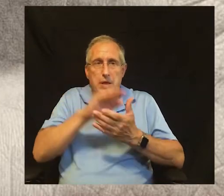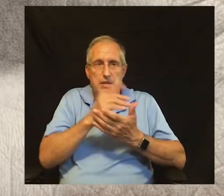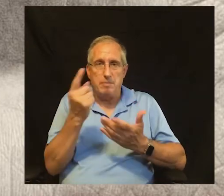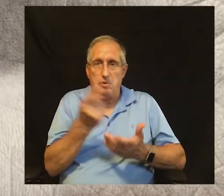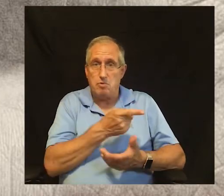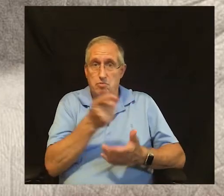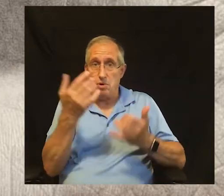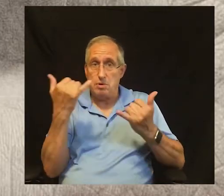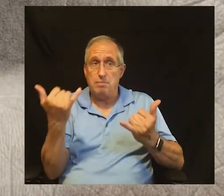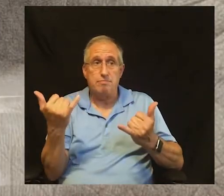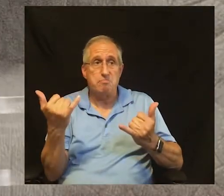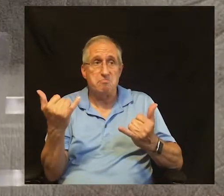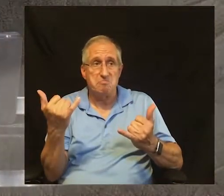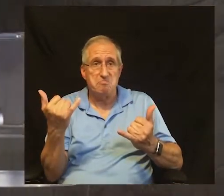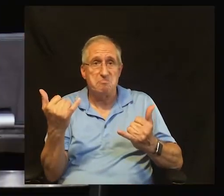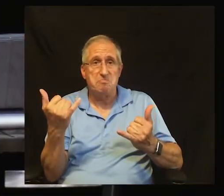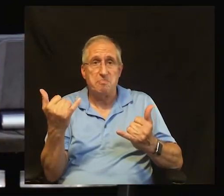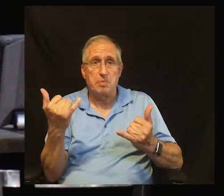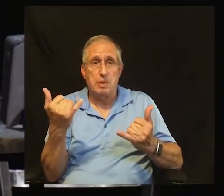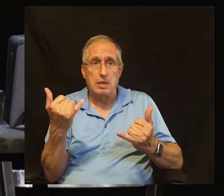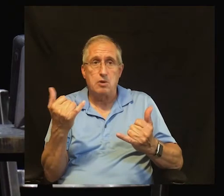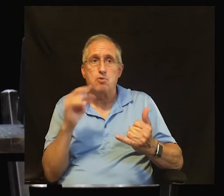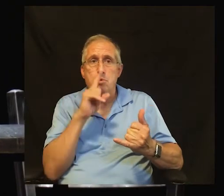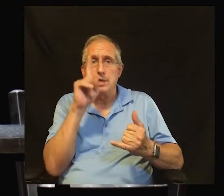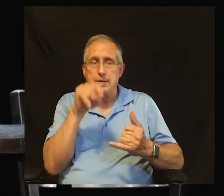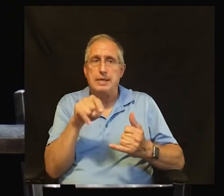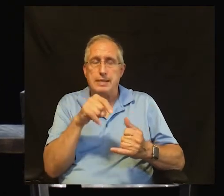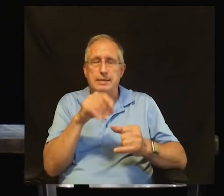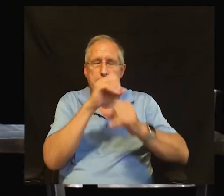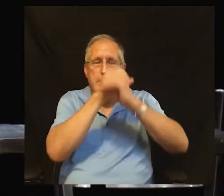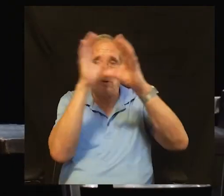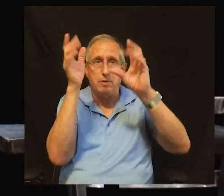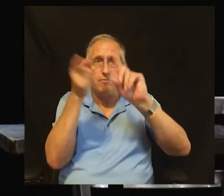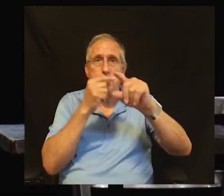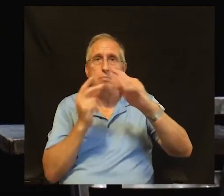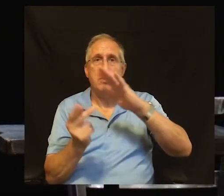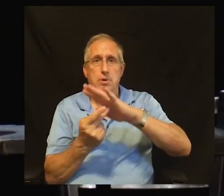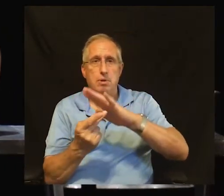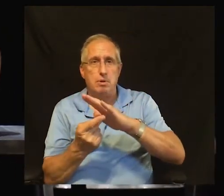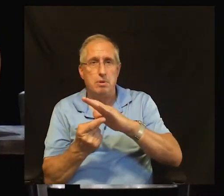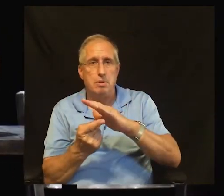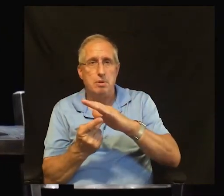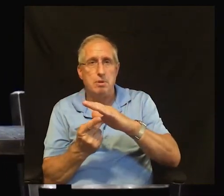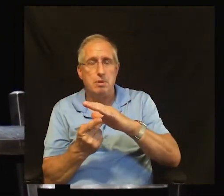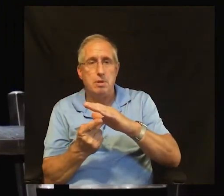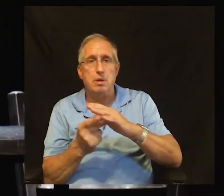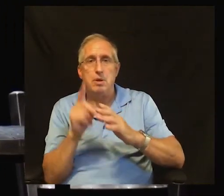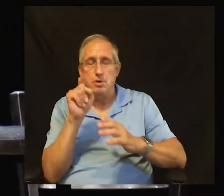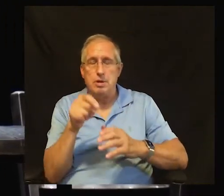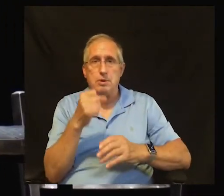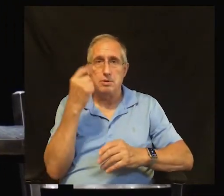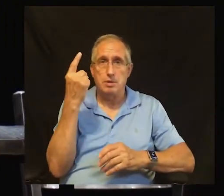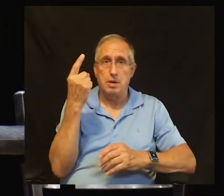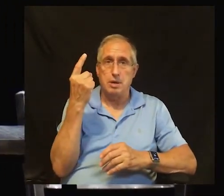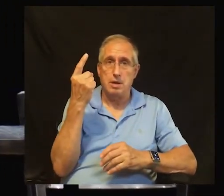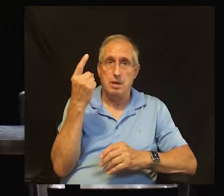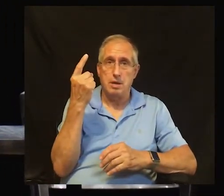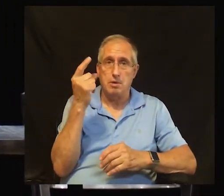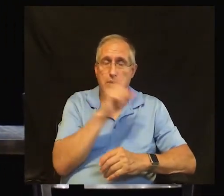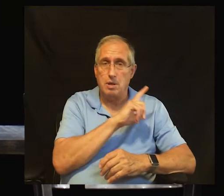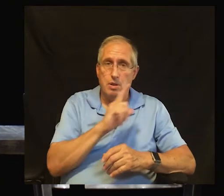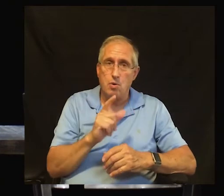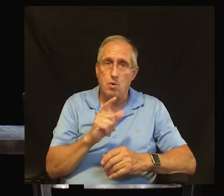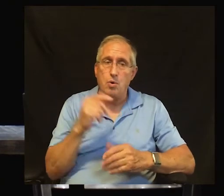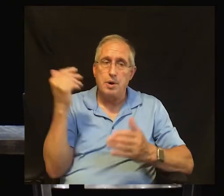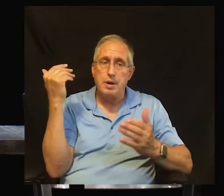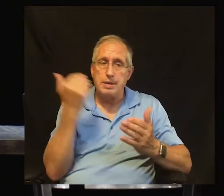I believe some of you right now, you desperately need this imagery from Paul. You definitely need to understand what